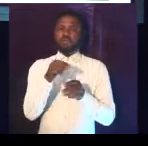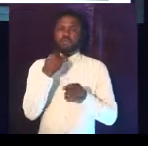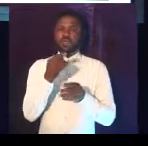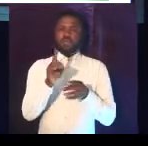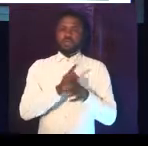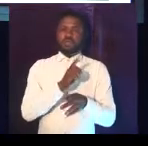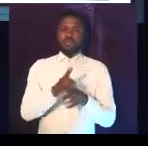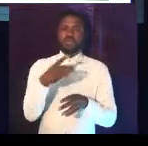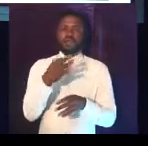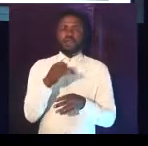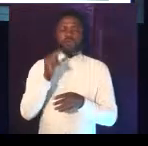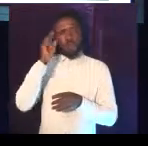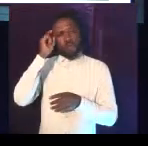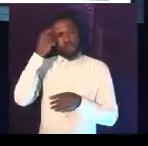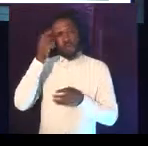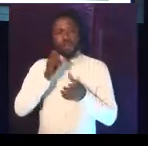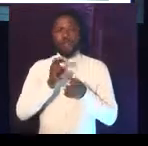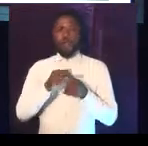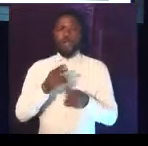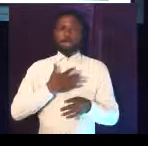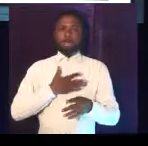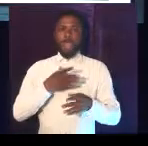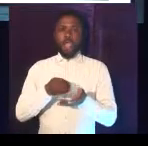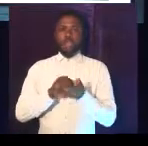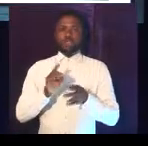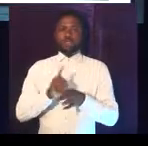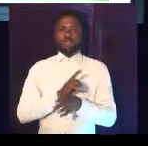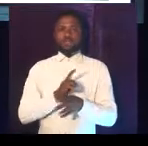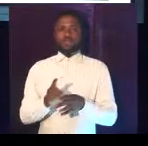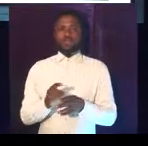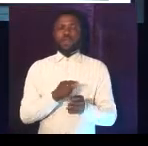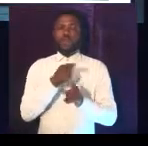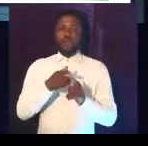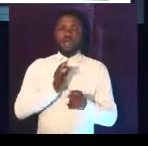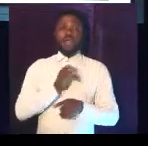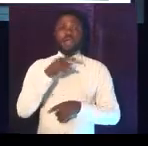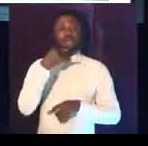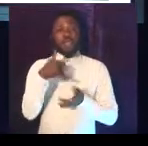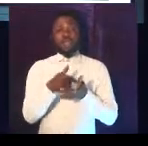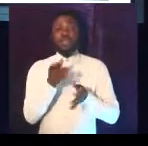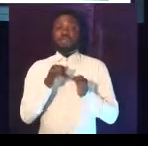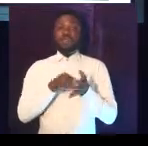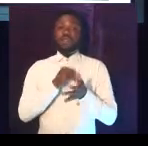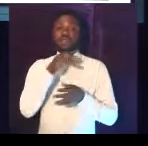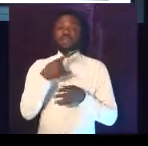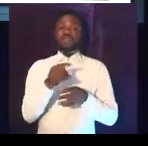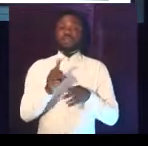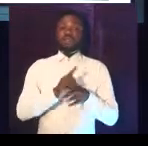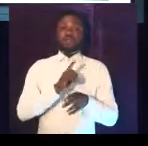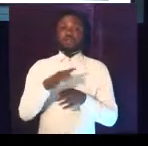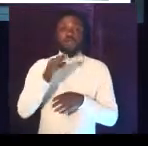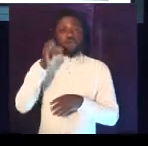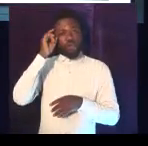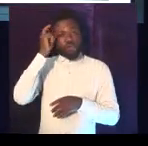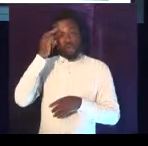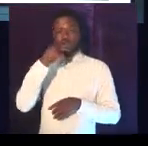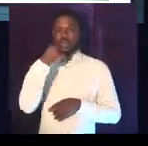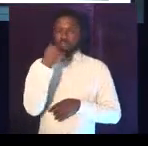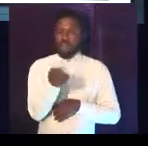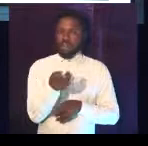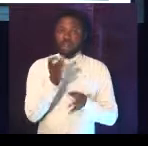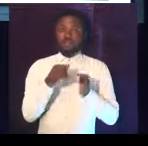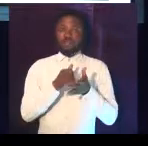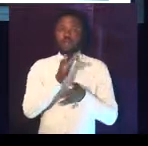of the government or my own duty. So you pick from the two. When I say it, if it is duty of the government, you say duty